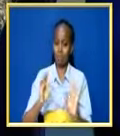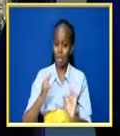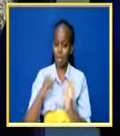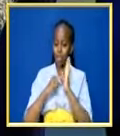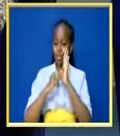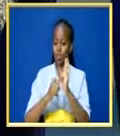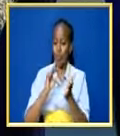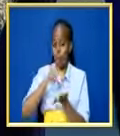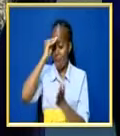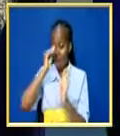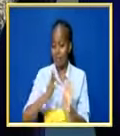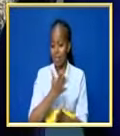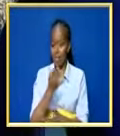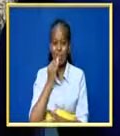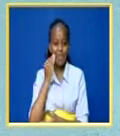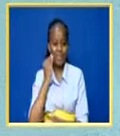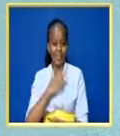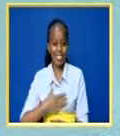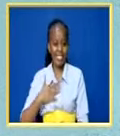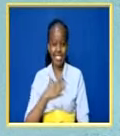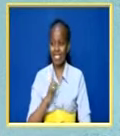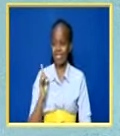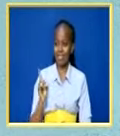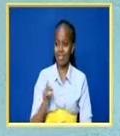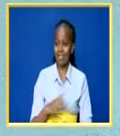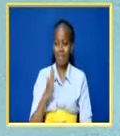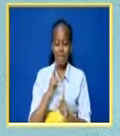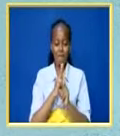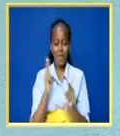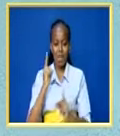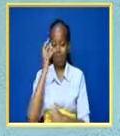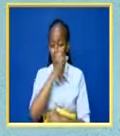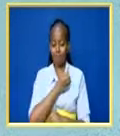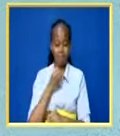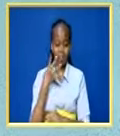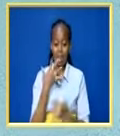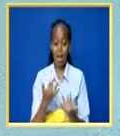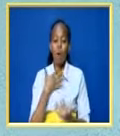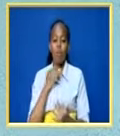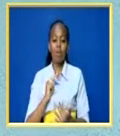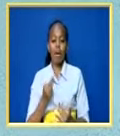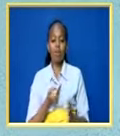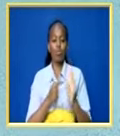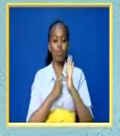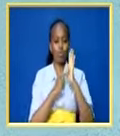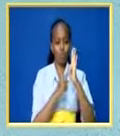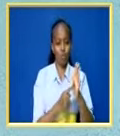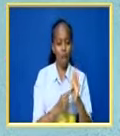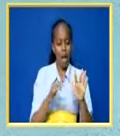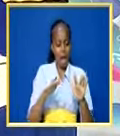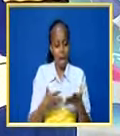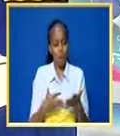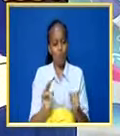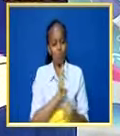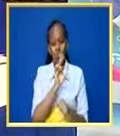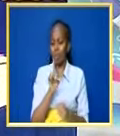Show our Lana back at home. Look! Yay! It's beautiful. Now, I want you to role model and show us how do we